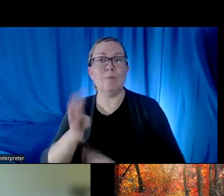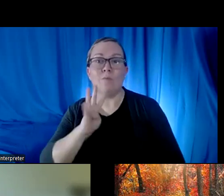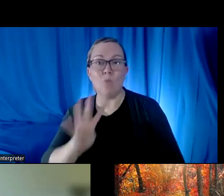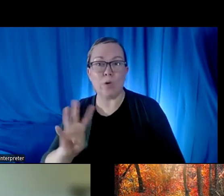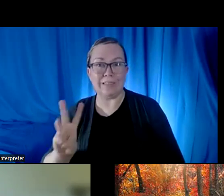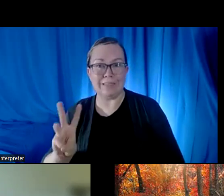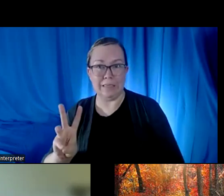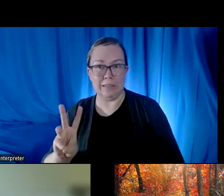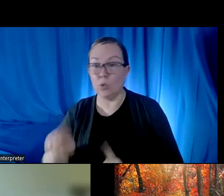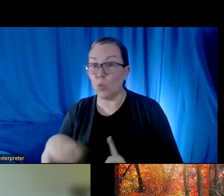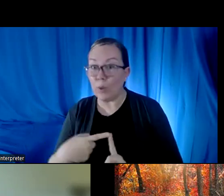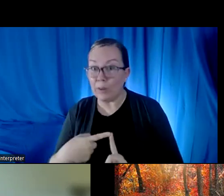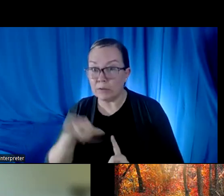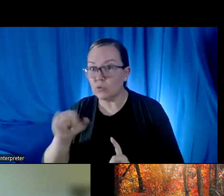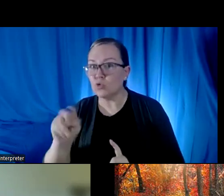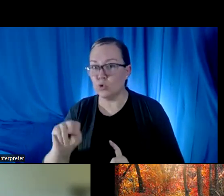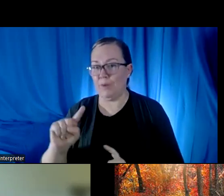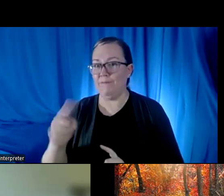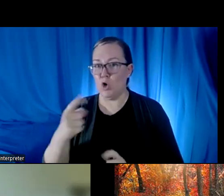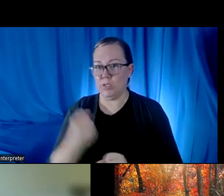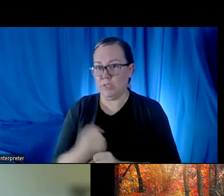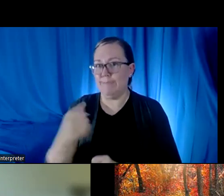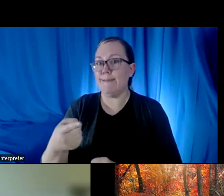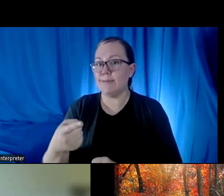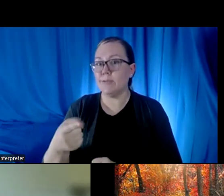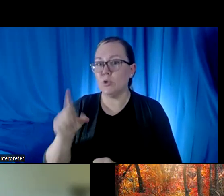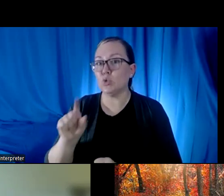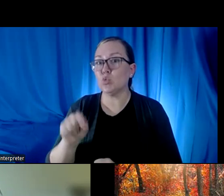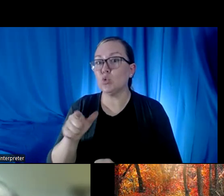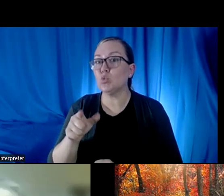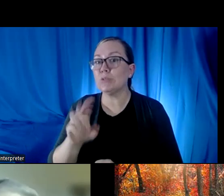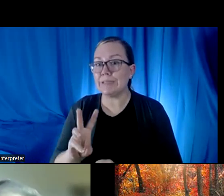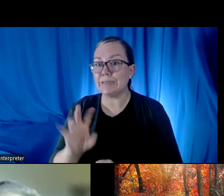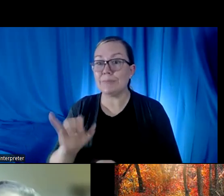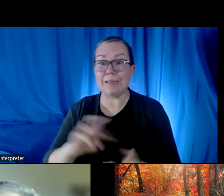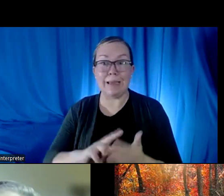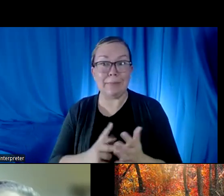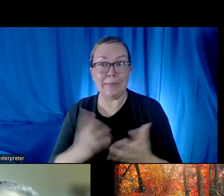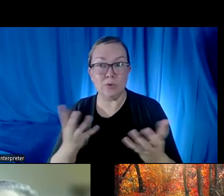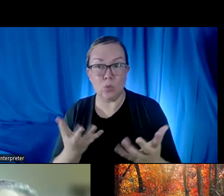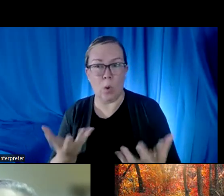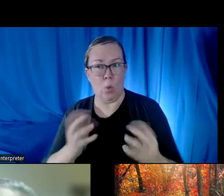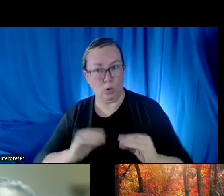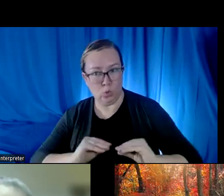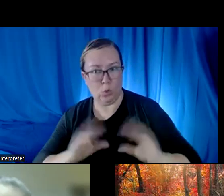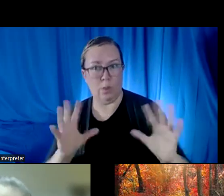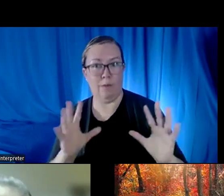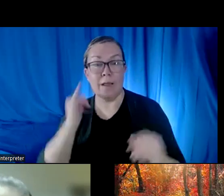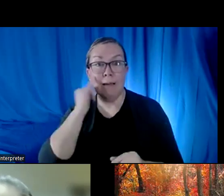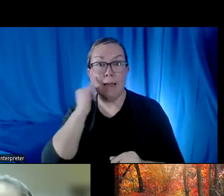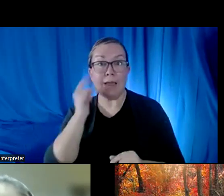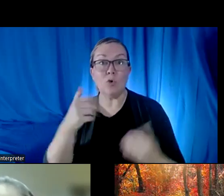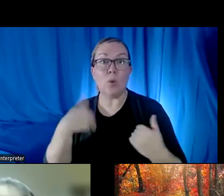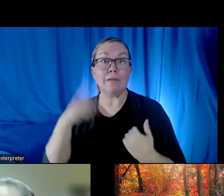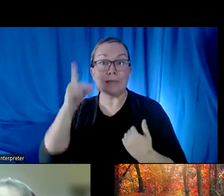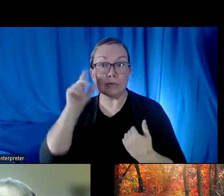on January 1st of next year. But what that means is, I just want to clarify, currently, if you have Down